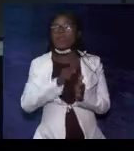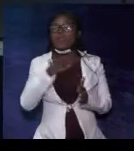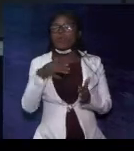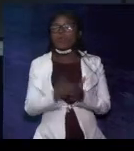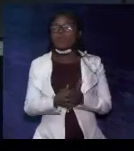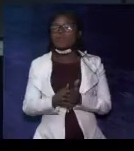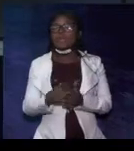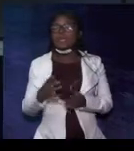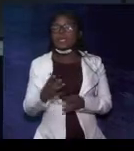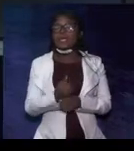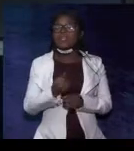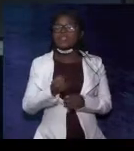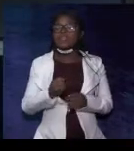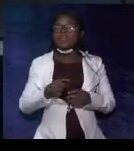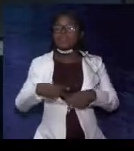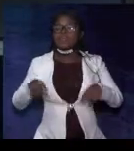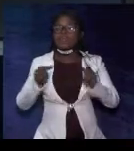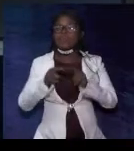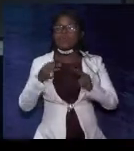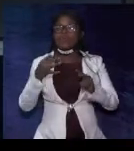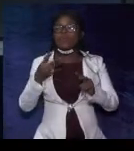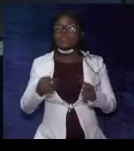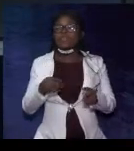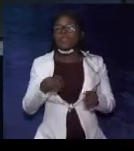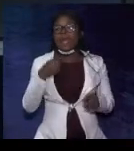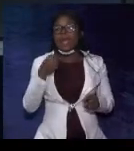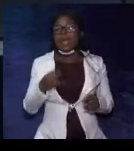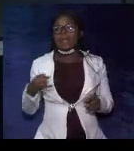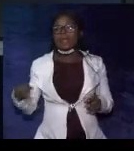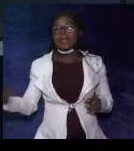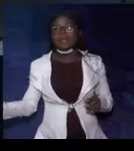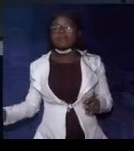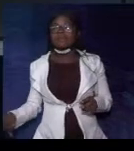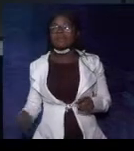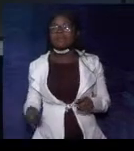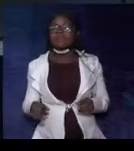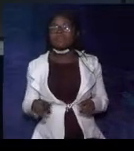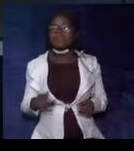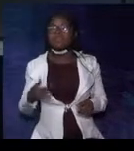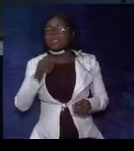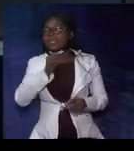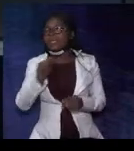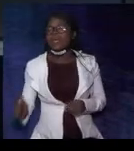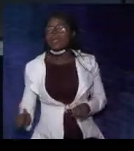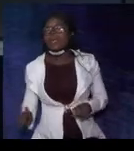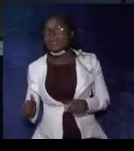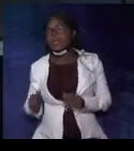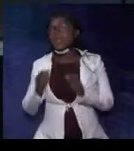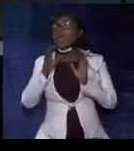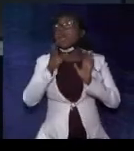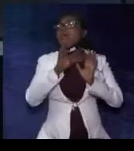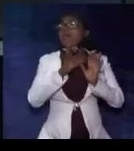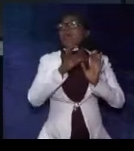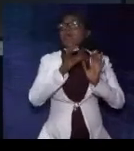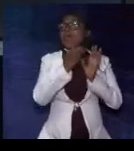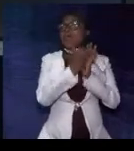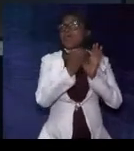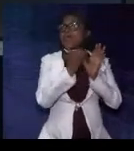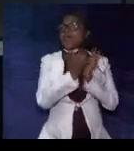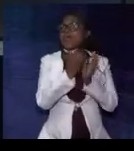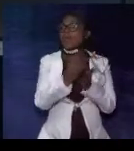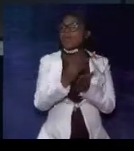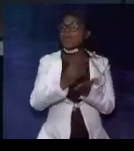cash values of the items. Let me say it again. A record of all assets owned by